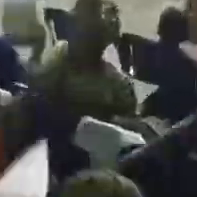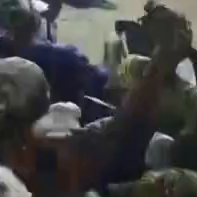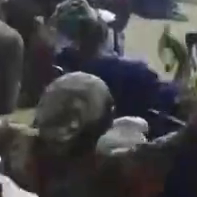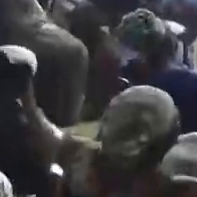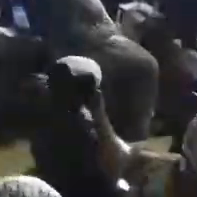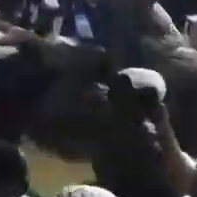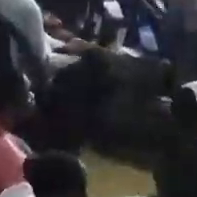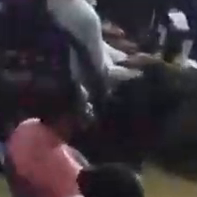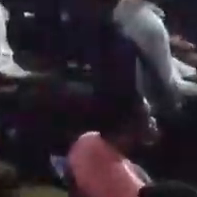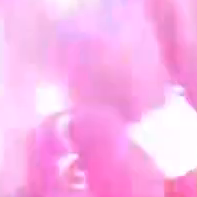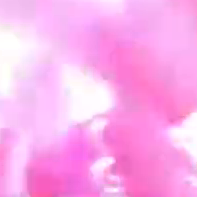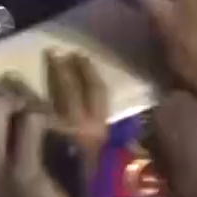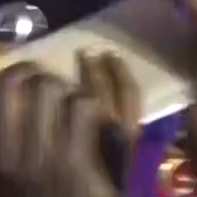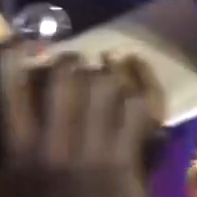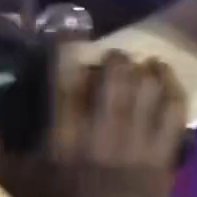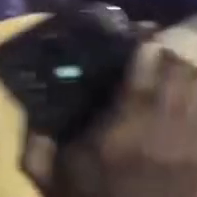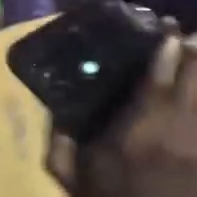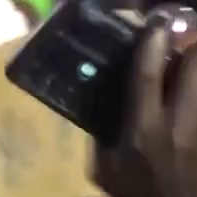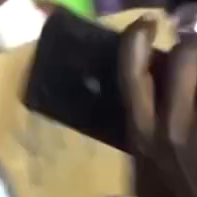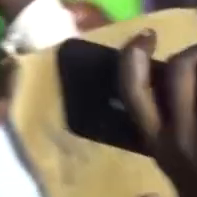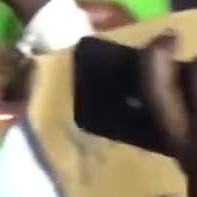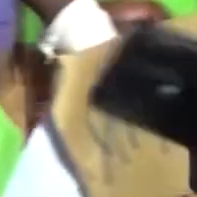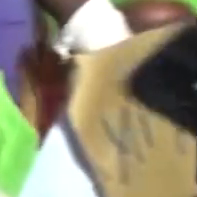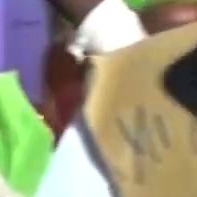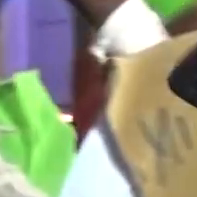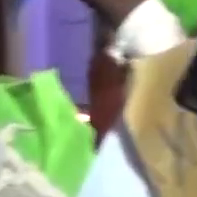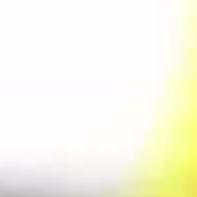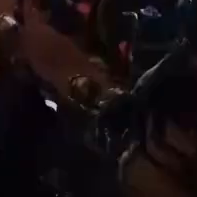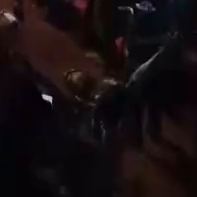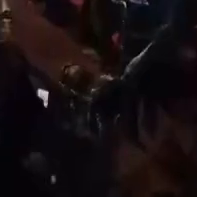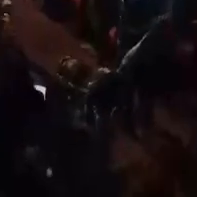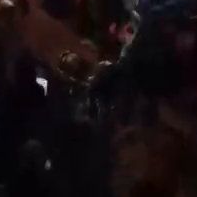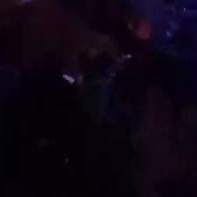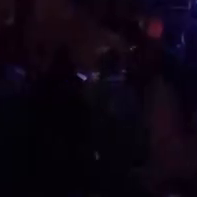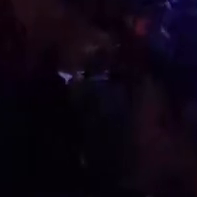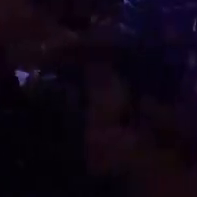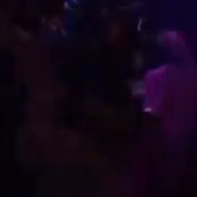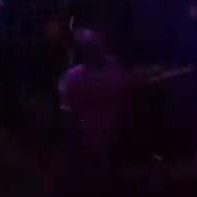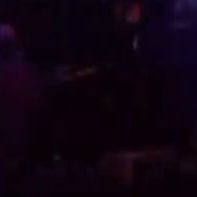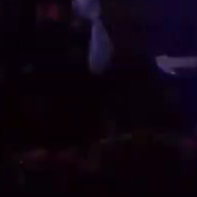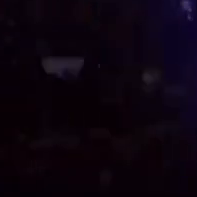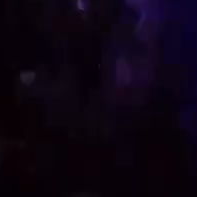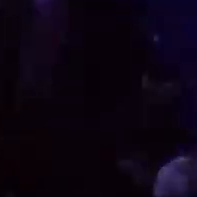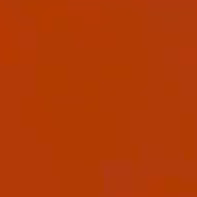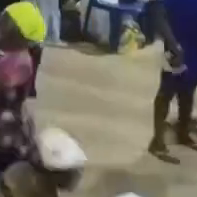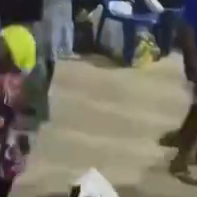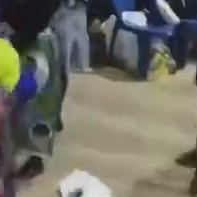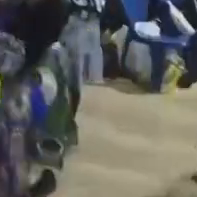O sha da tin se yanu nla nla tolorun gba owo baba se bi oba se ninu aye onipojipo. Marathon